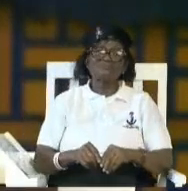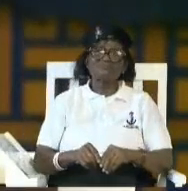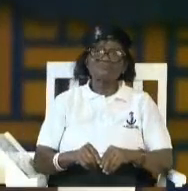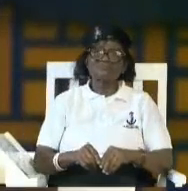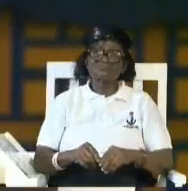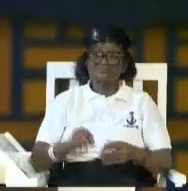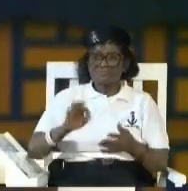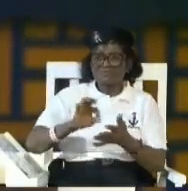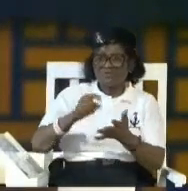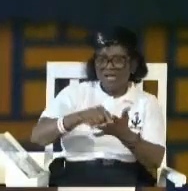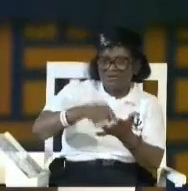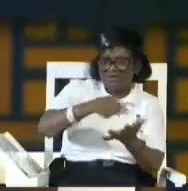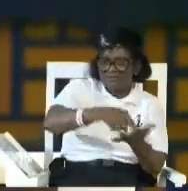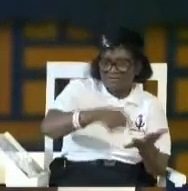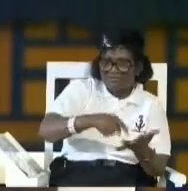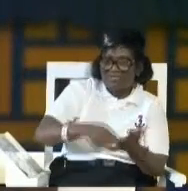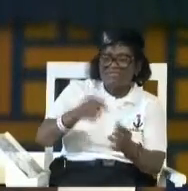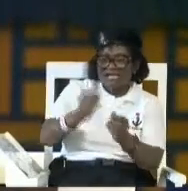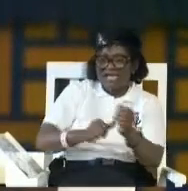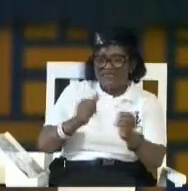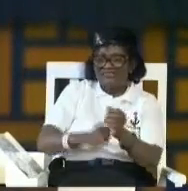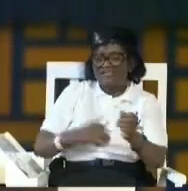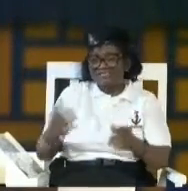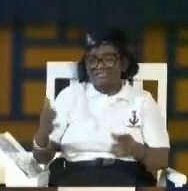Calculate everything you have ever spent